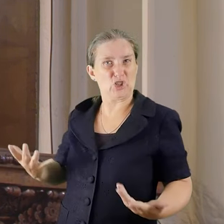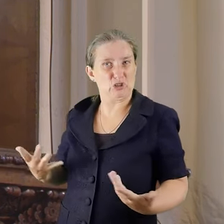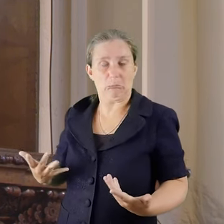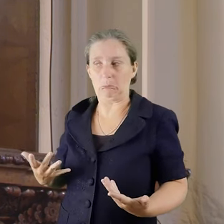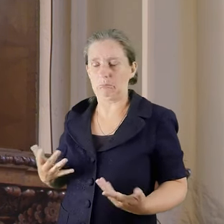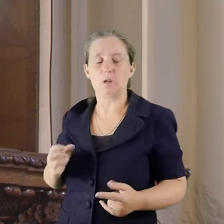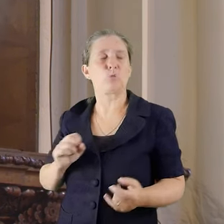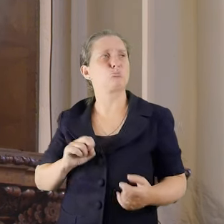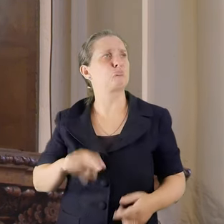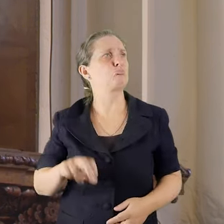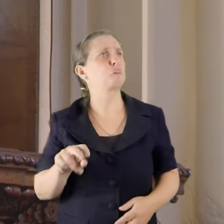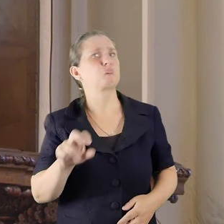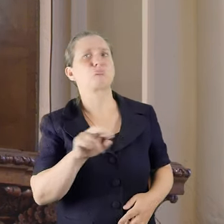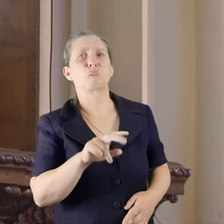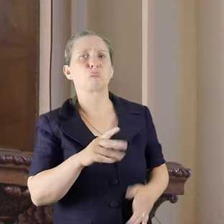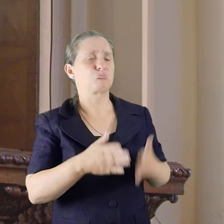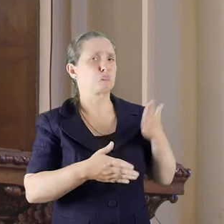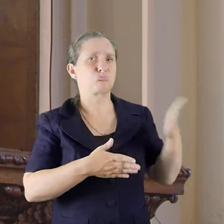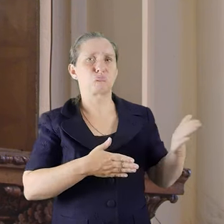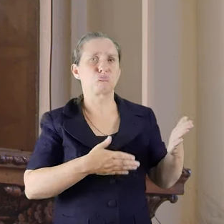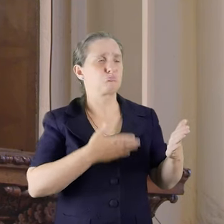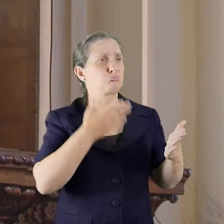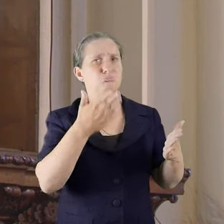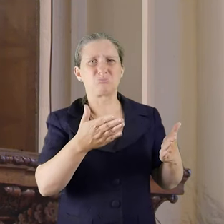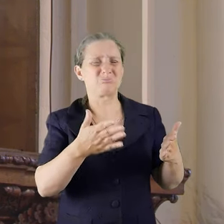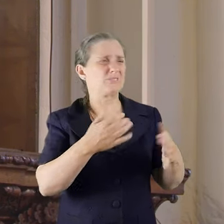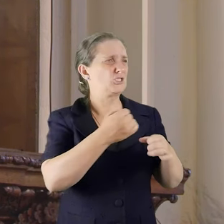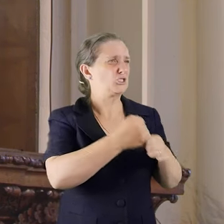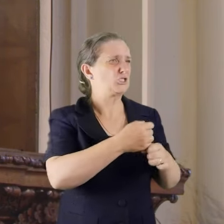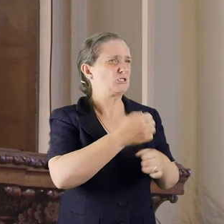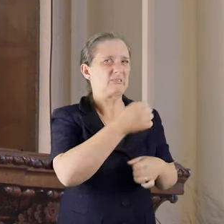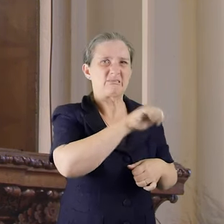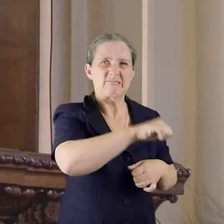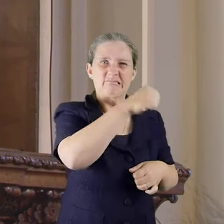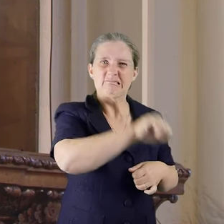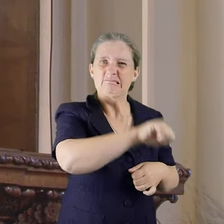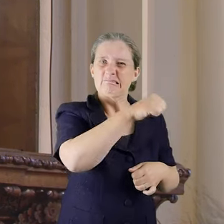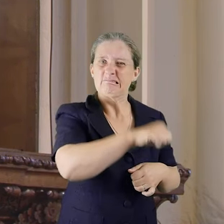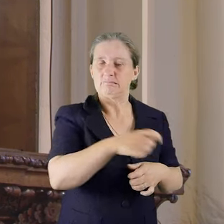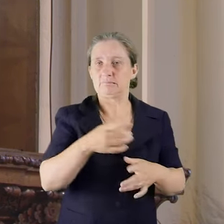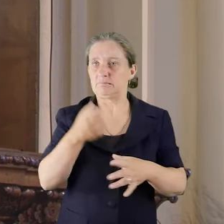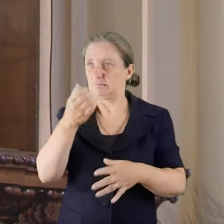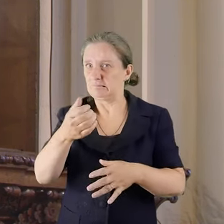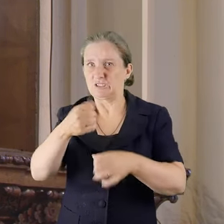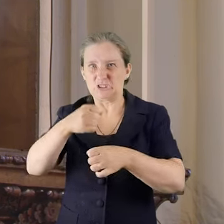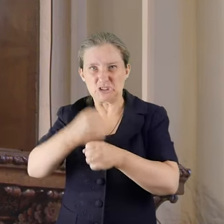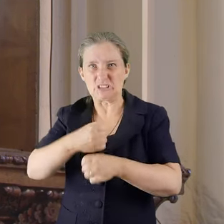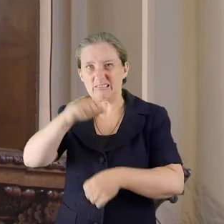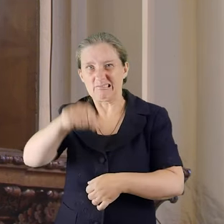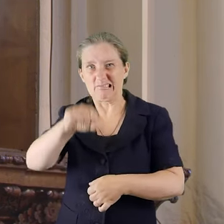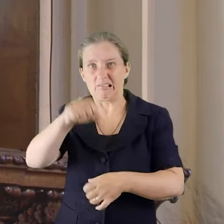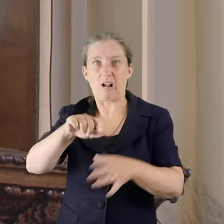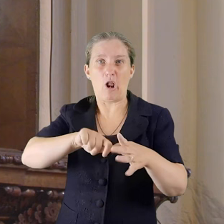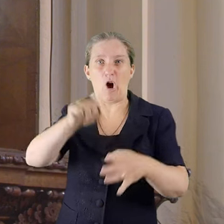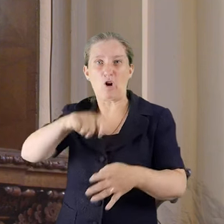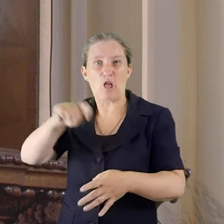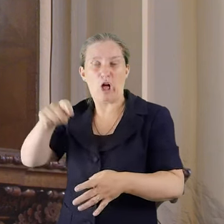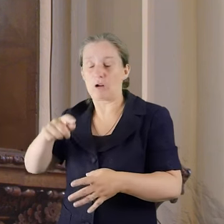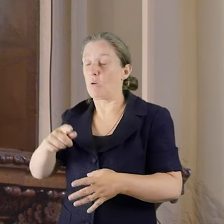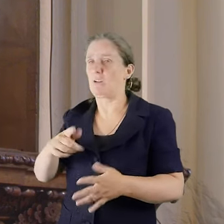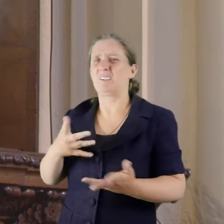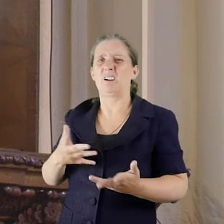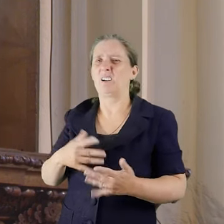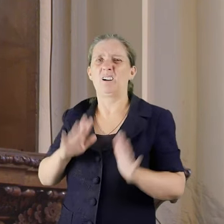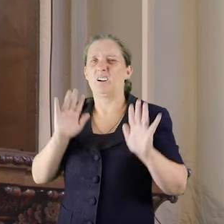Wandering around the town where he lived, he tried a few, but found the doors locked. Eventually, just at the